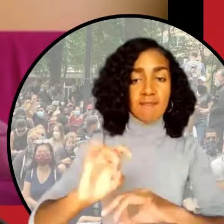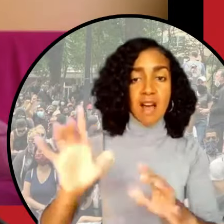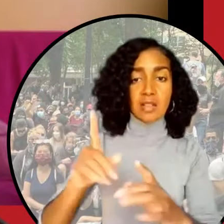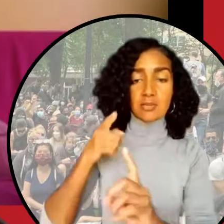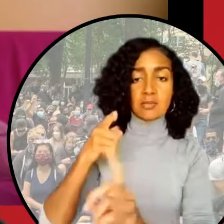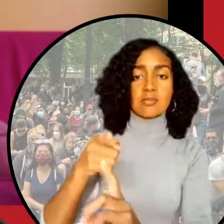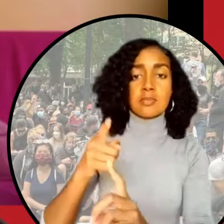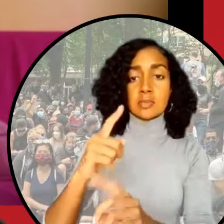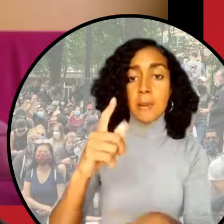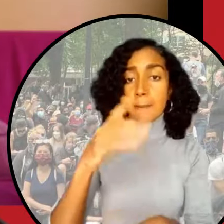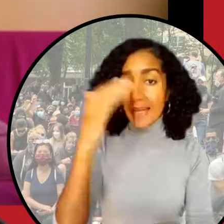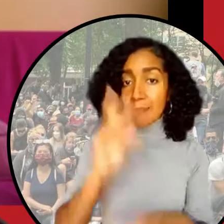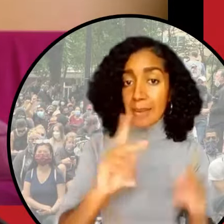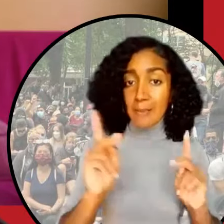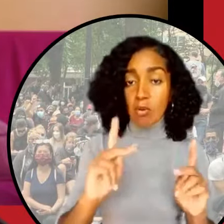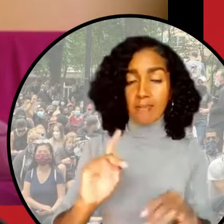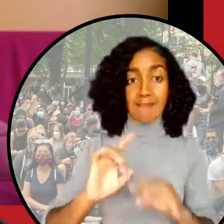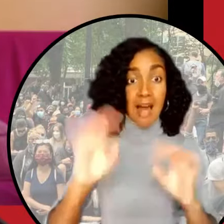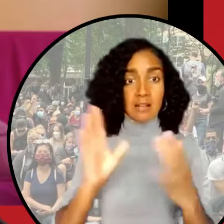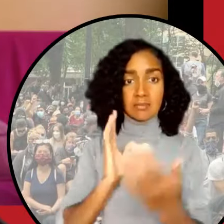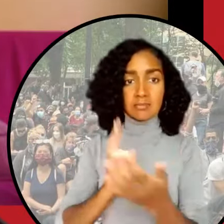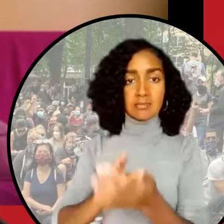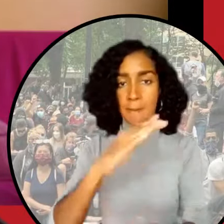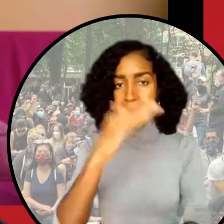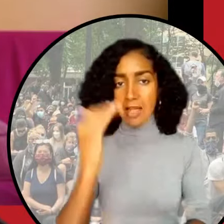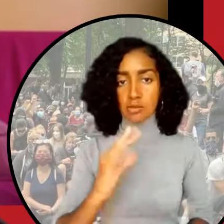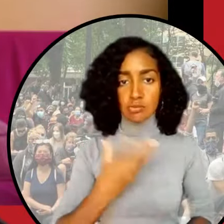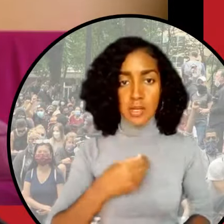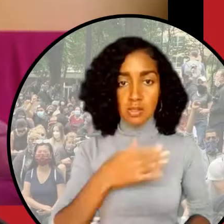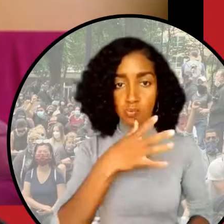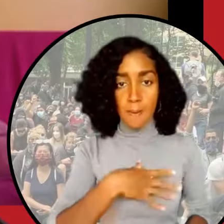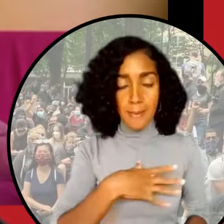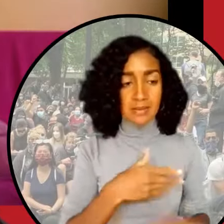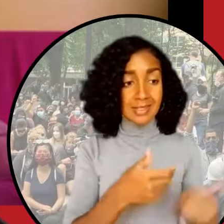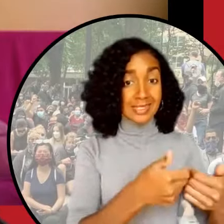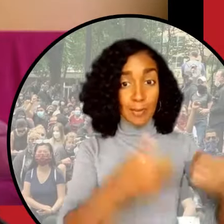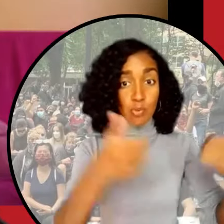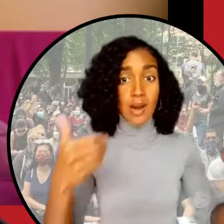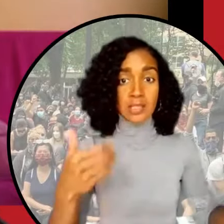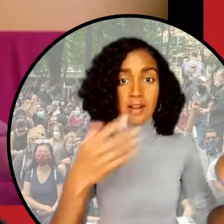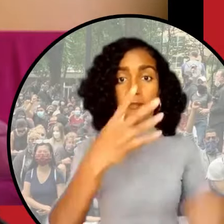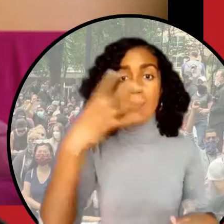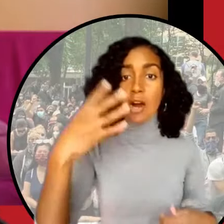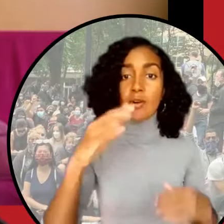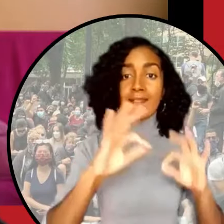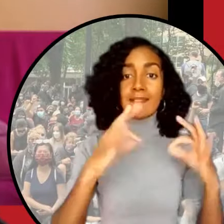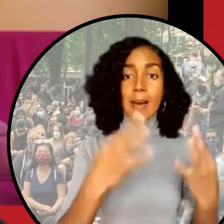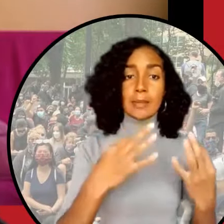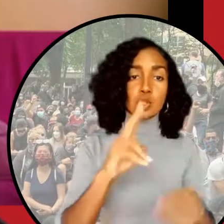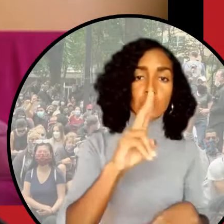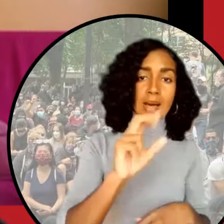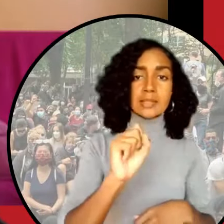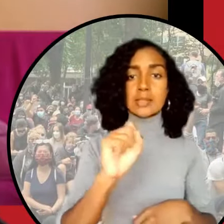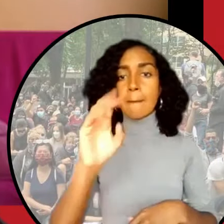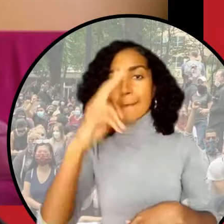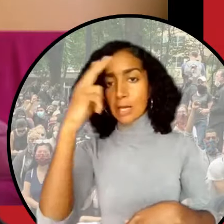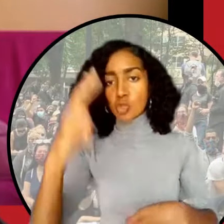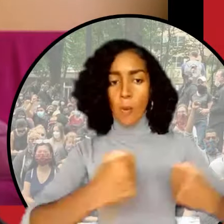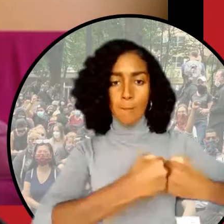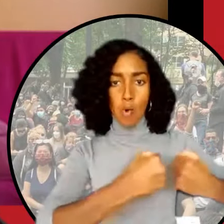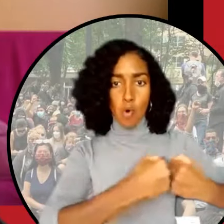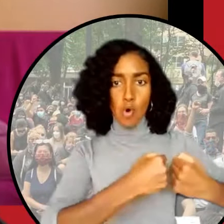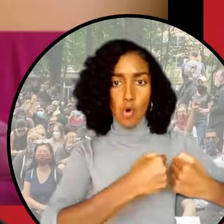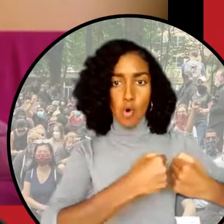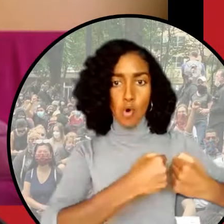Black trans women, the separation of migrant families at the U.S.-Mexico border, the oppression and deportation of migrant